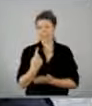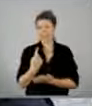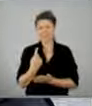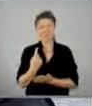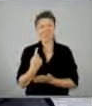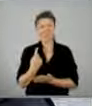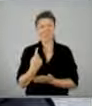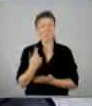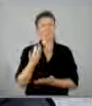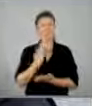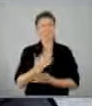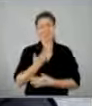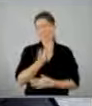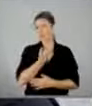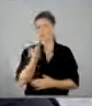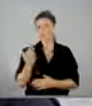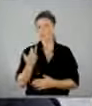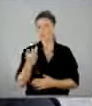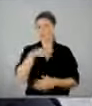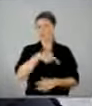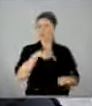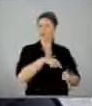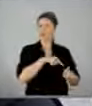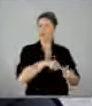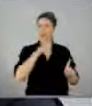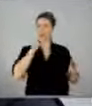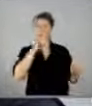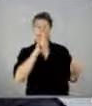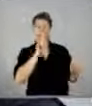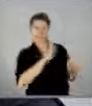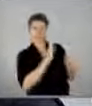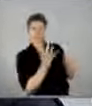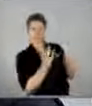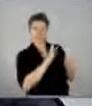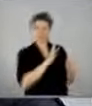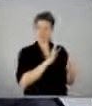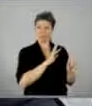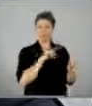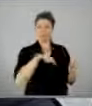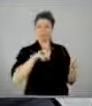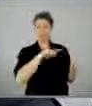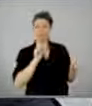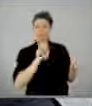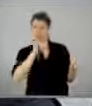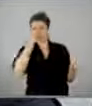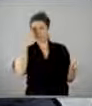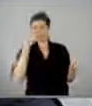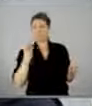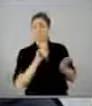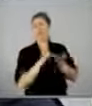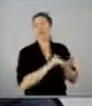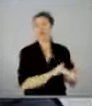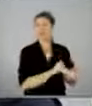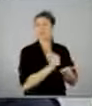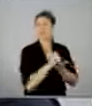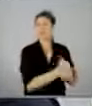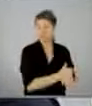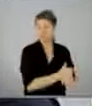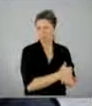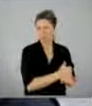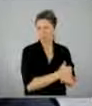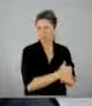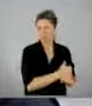were around Brittany at the time were endeavouring to support and to help her. Now, as I said this morning, over the passage of